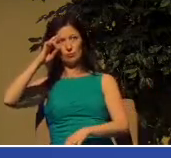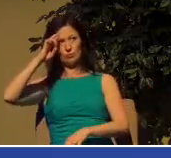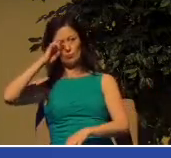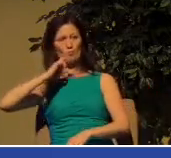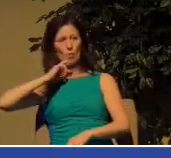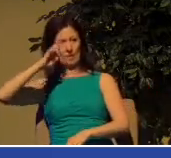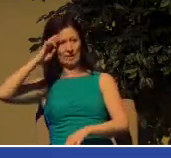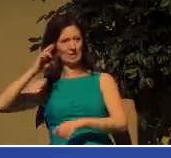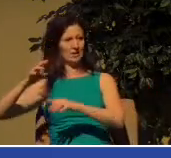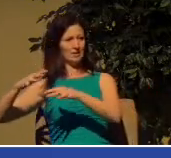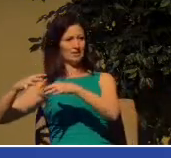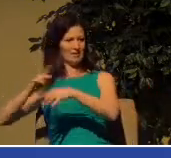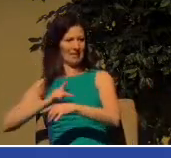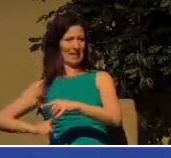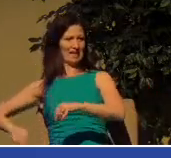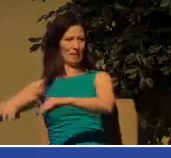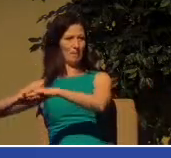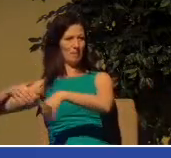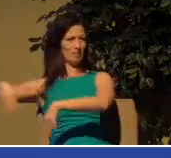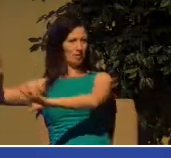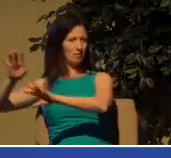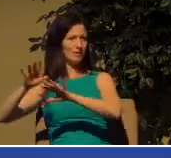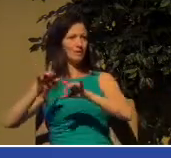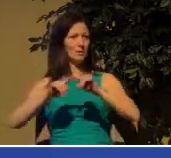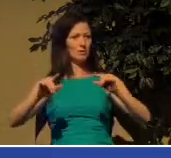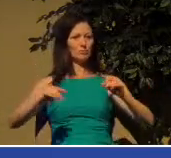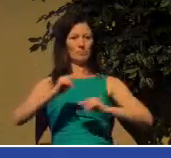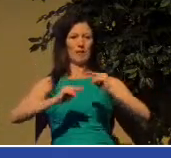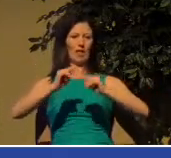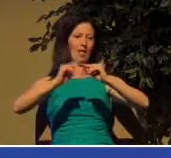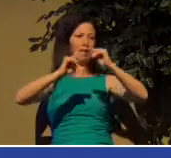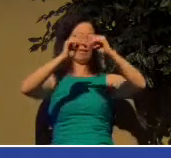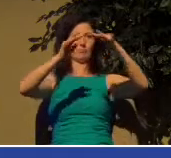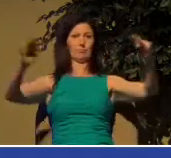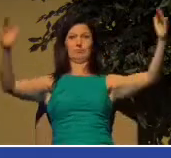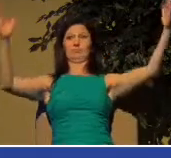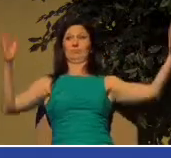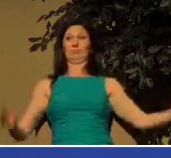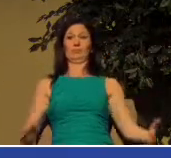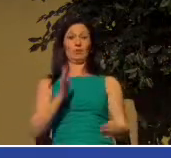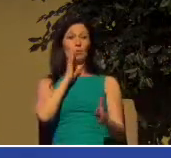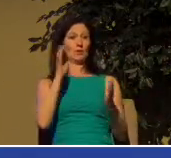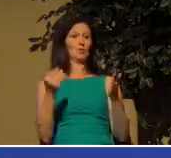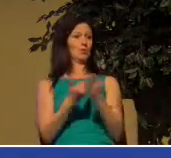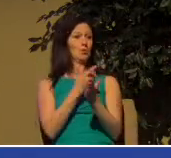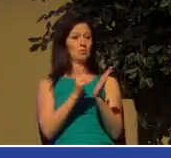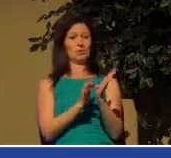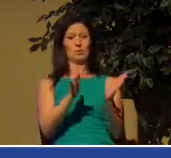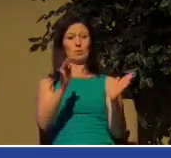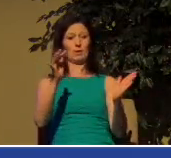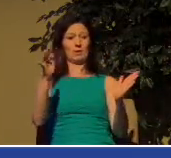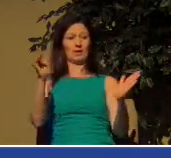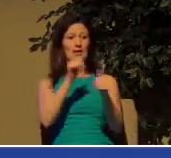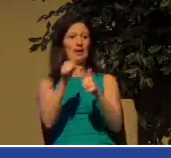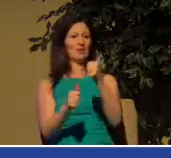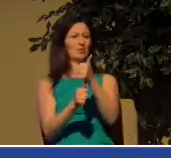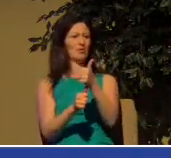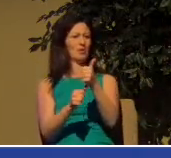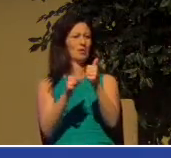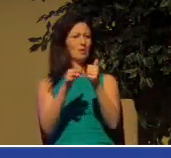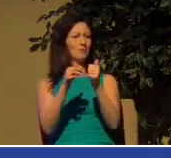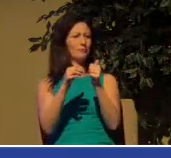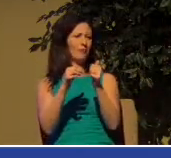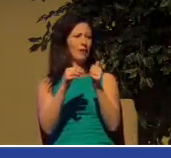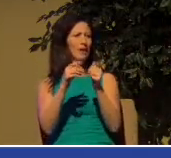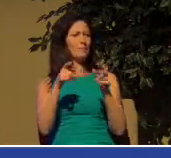would finally return to the glory that they had experienced under the rule of David. And so when Jesus